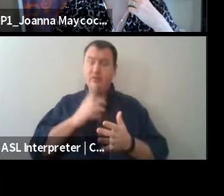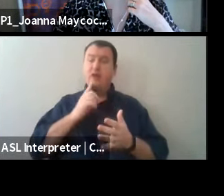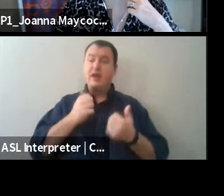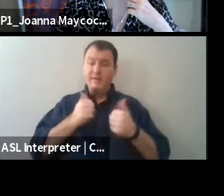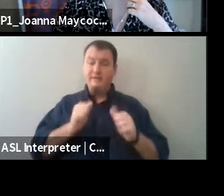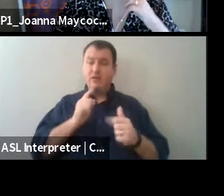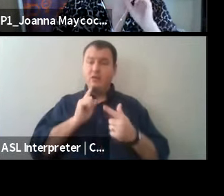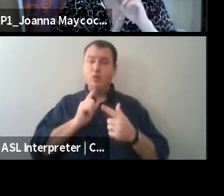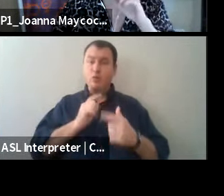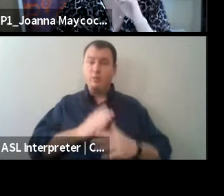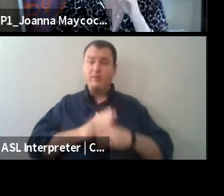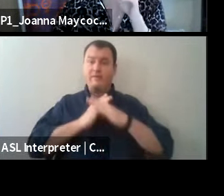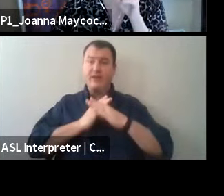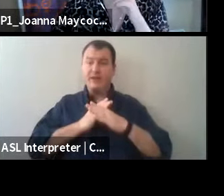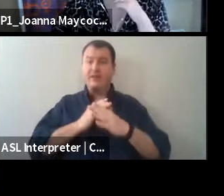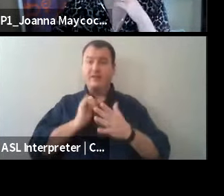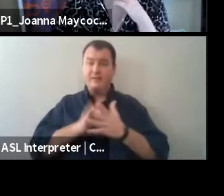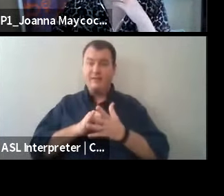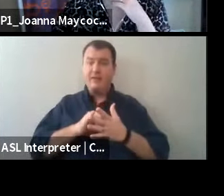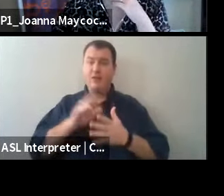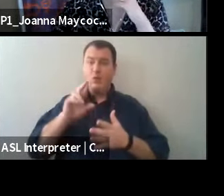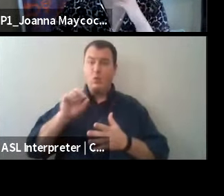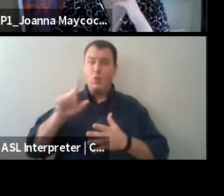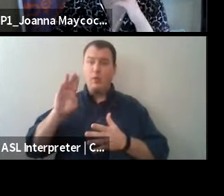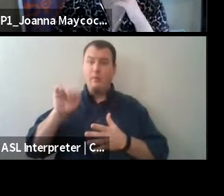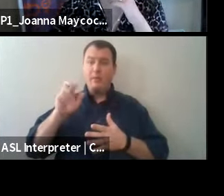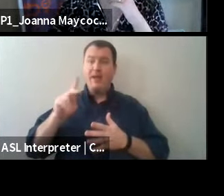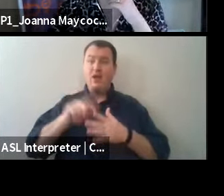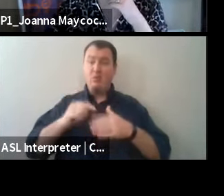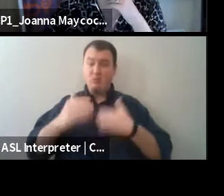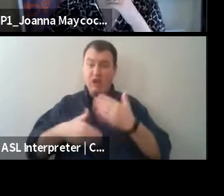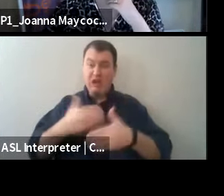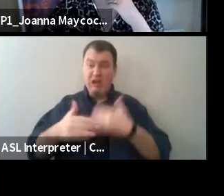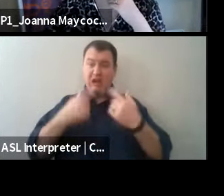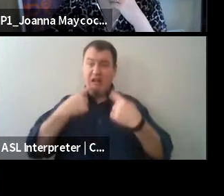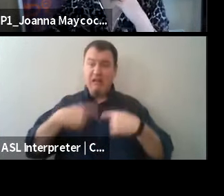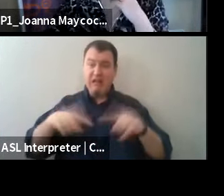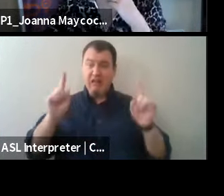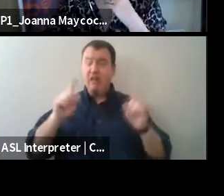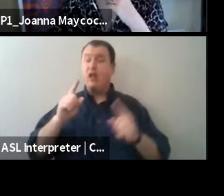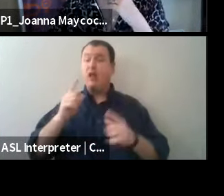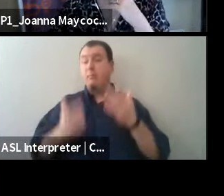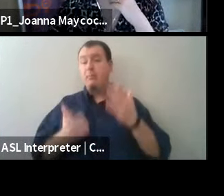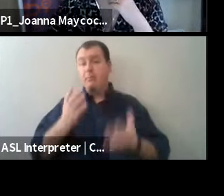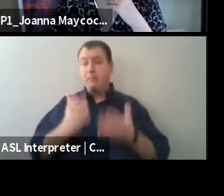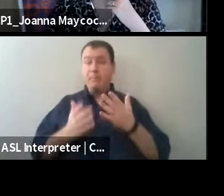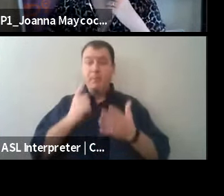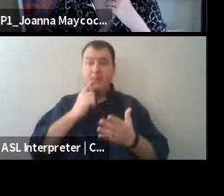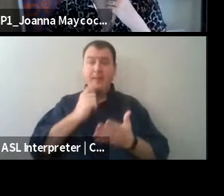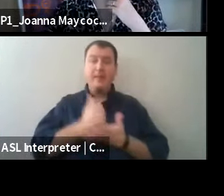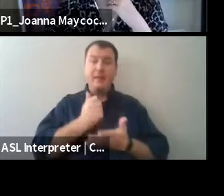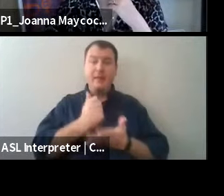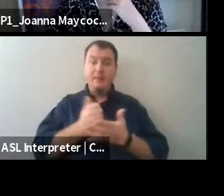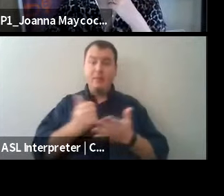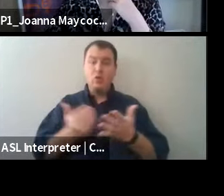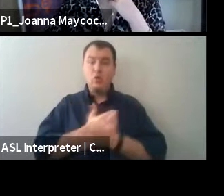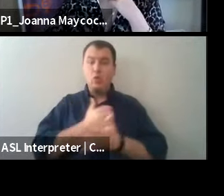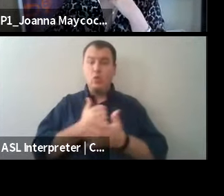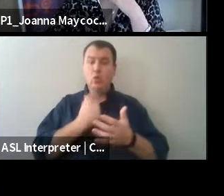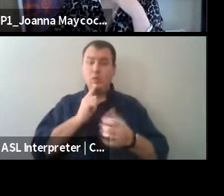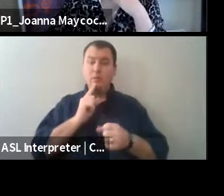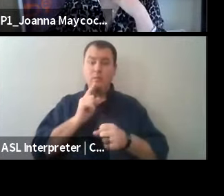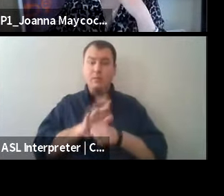prevent and avoid the rollback on progress made, and perhaps efforts that can facilitate new commitments to